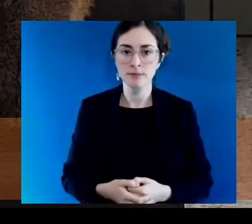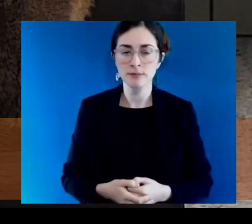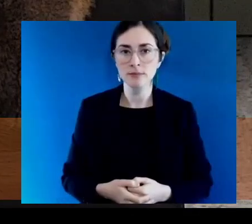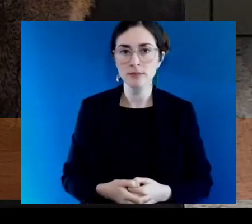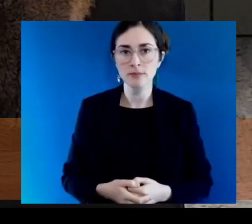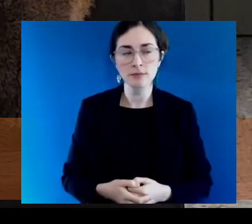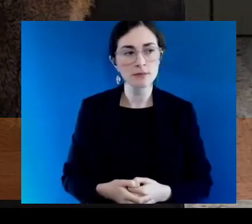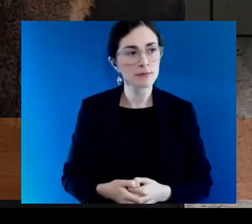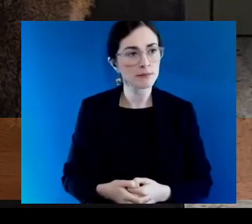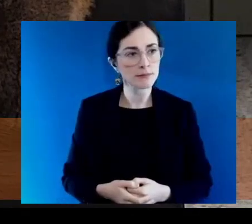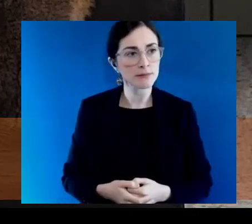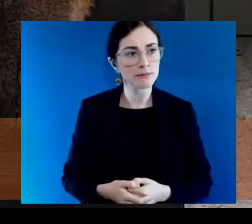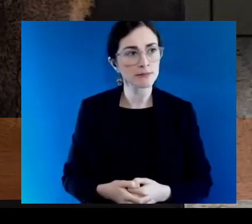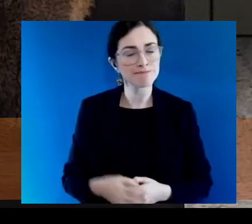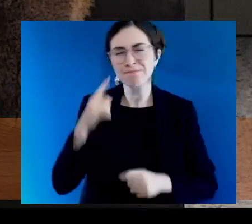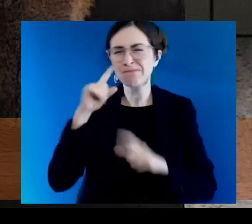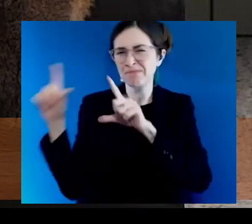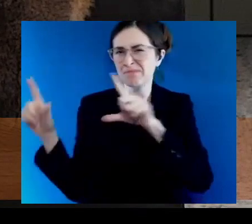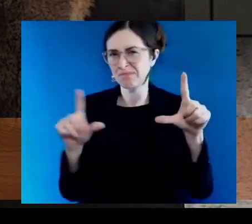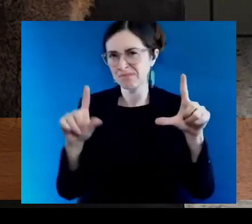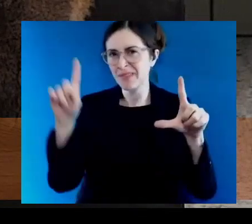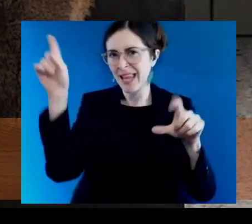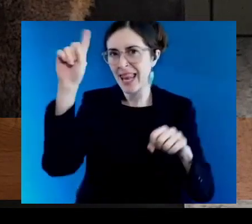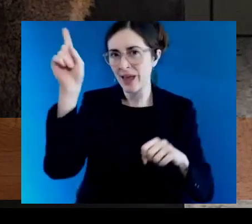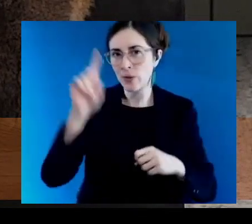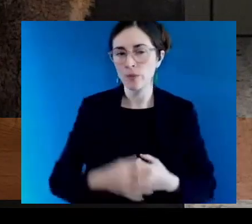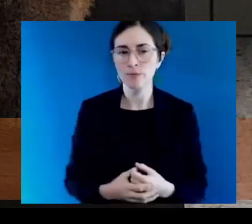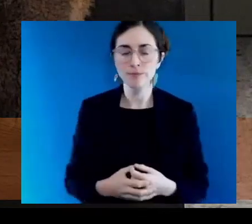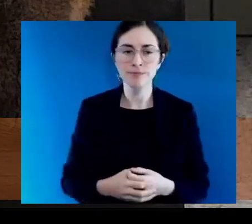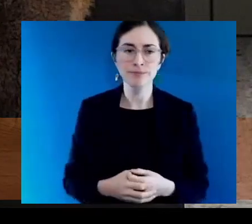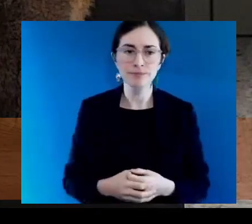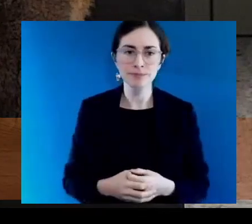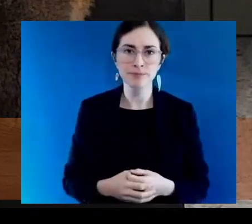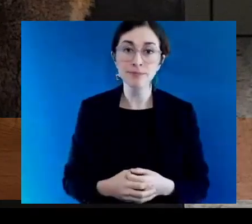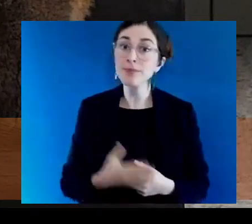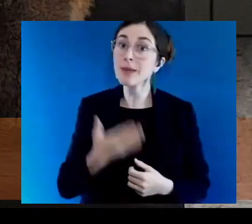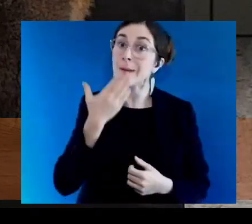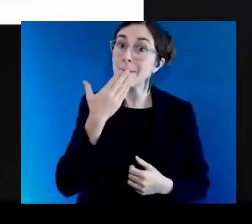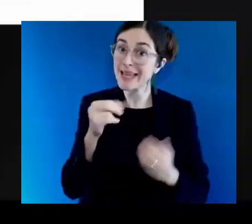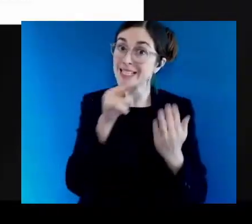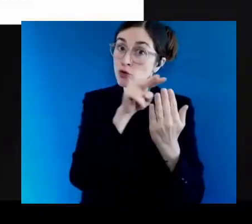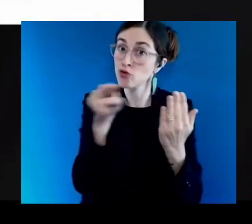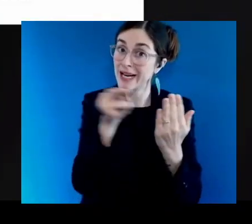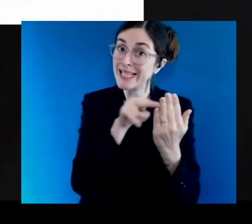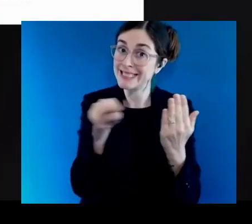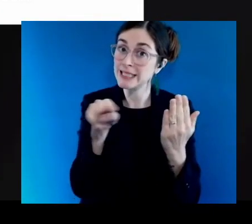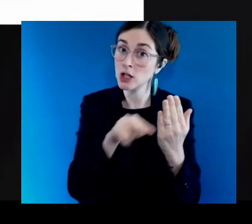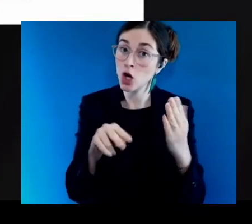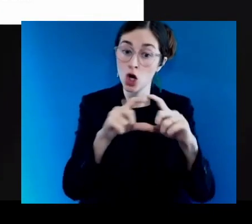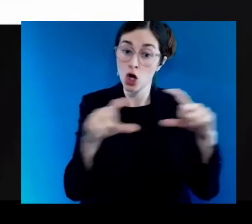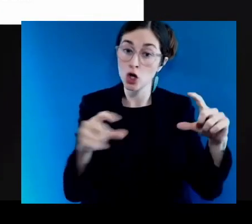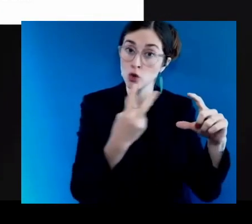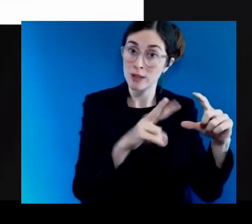That brought up on the screen. And invite you to read paragraph 21 and 22.